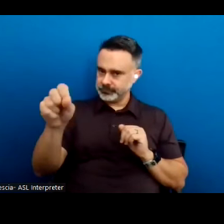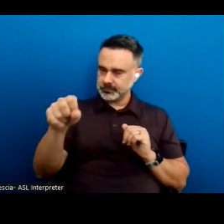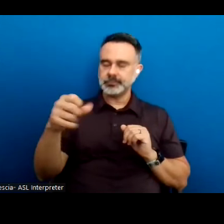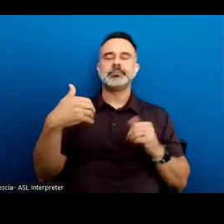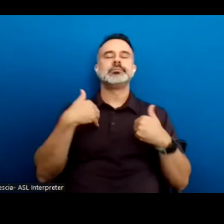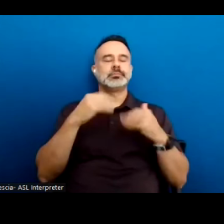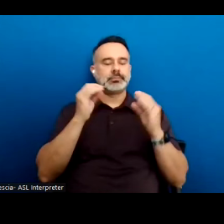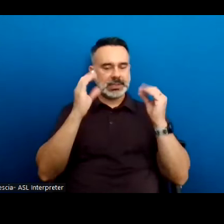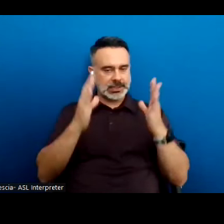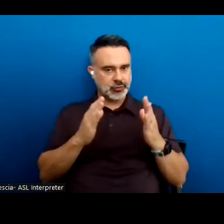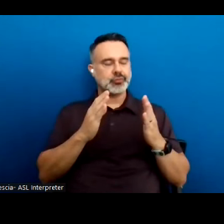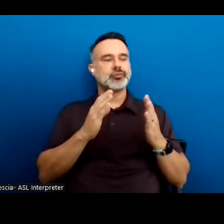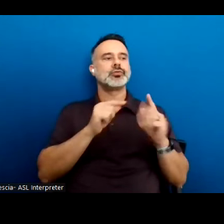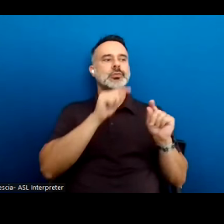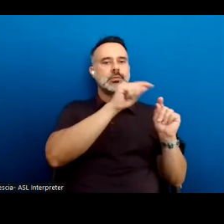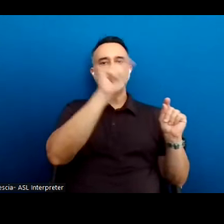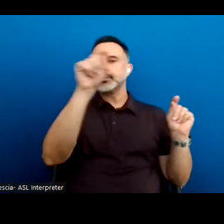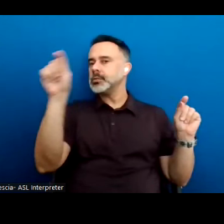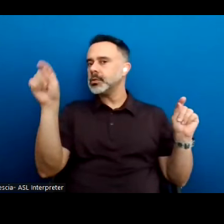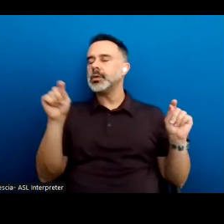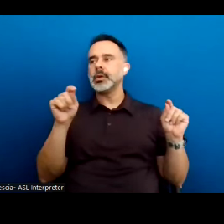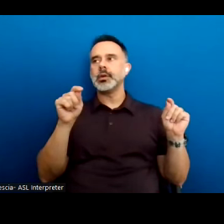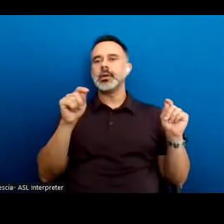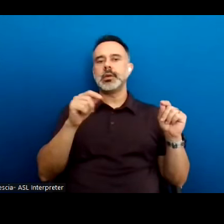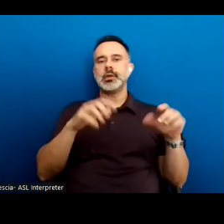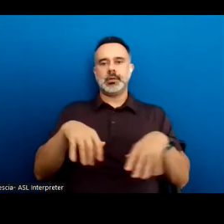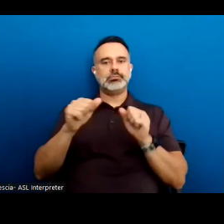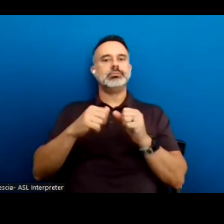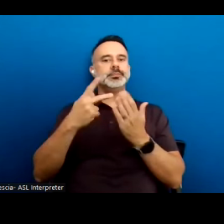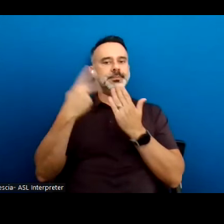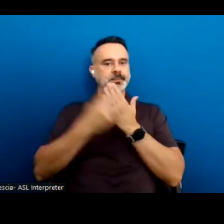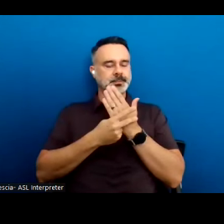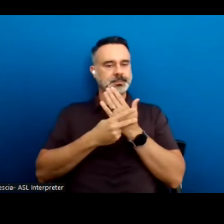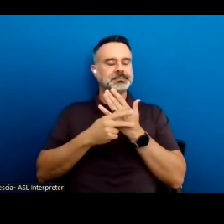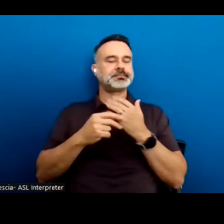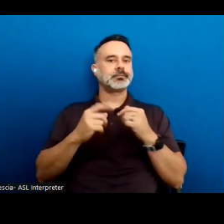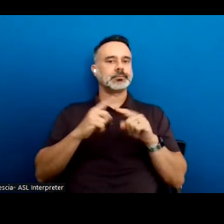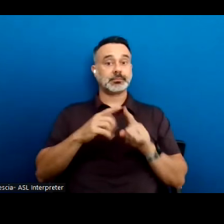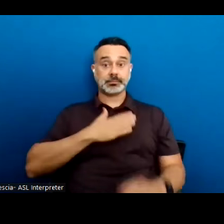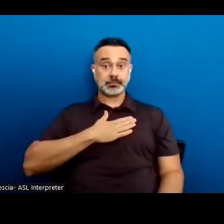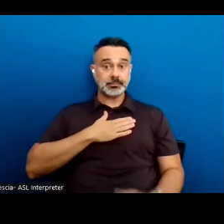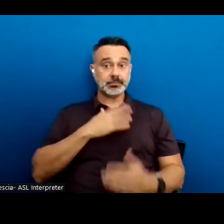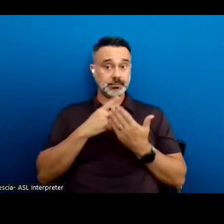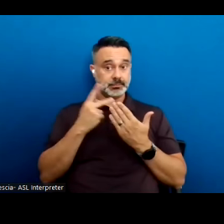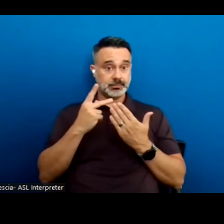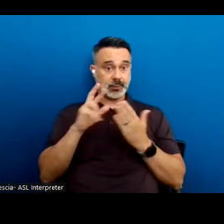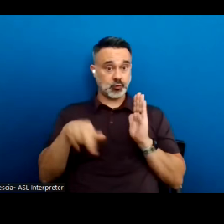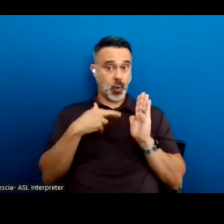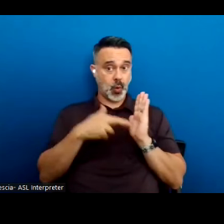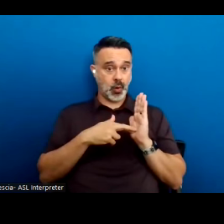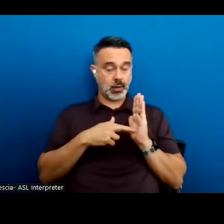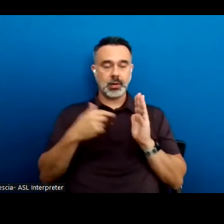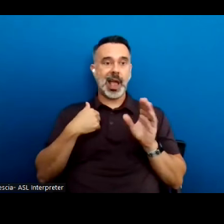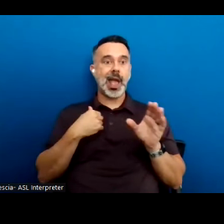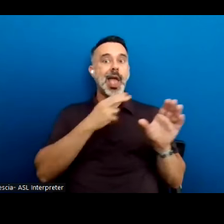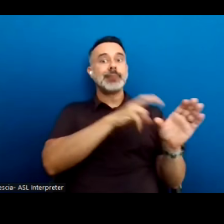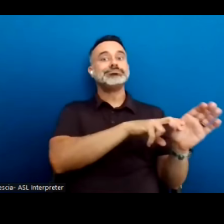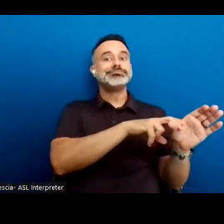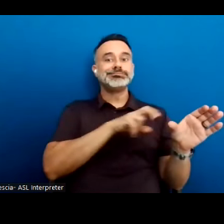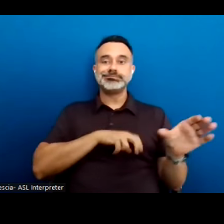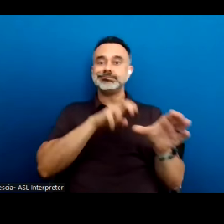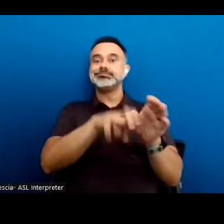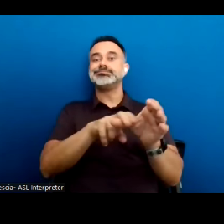in schools doing the program, but in my role, I'm going in and out. And so I